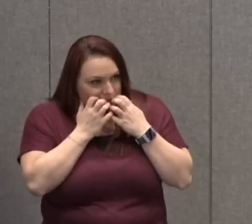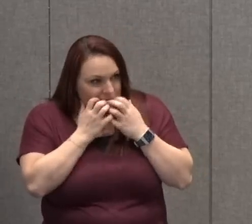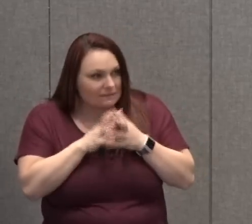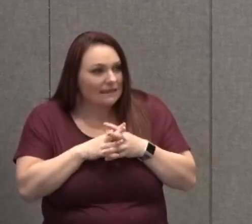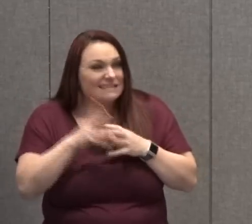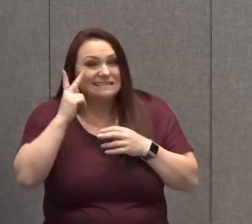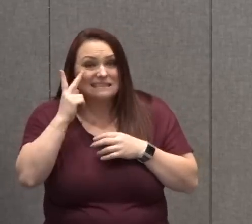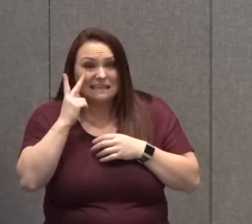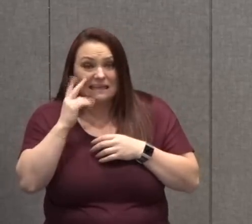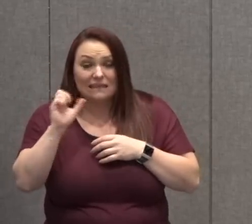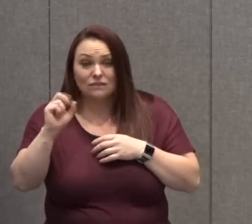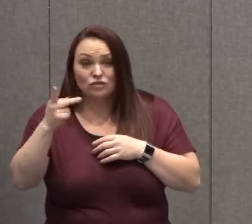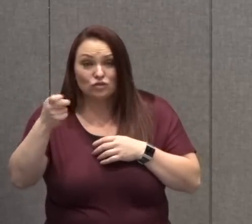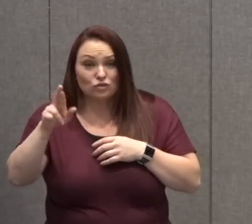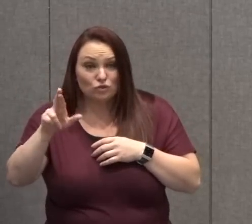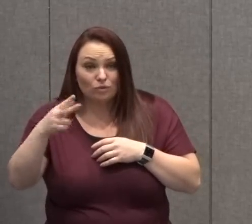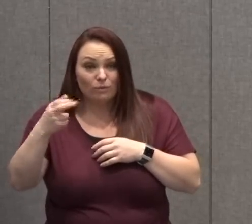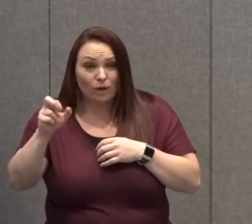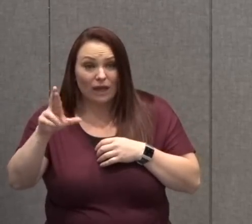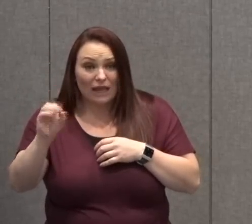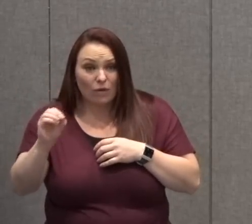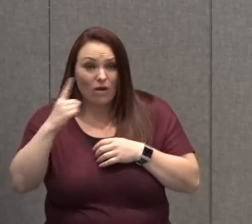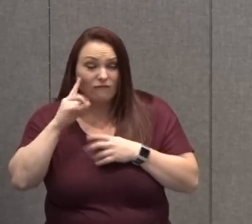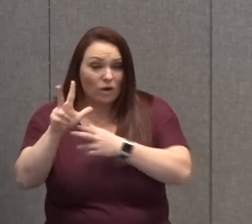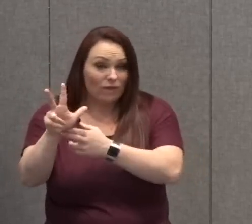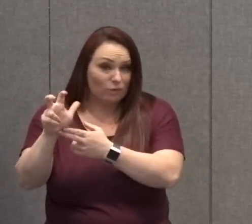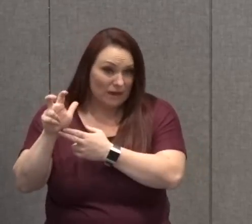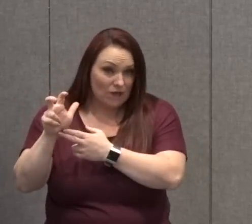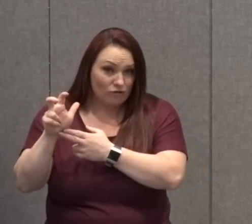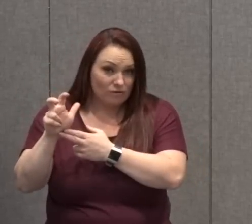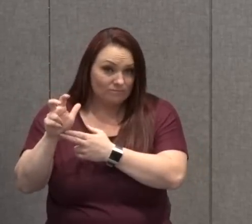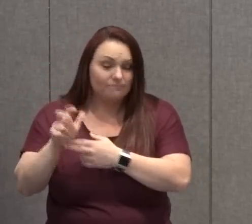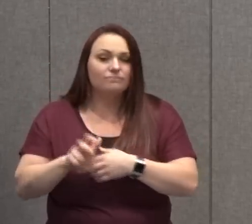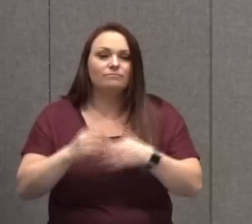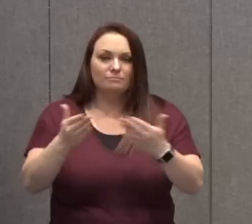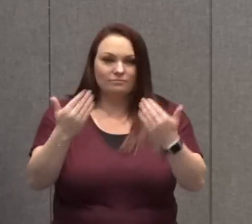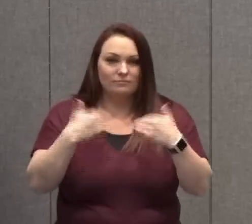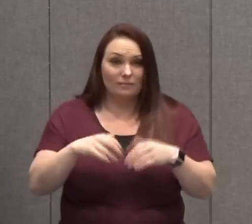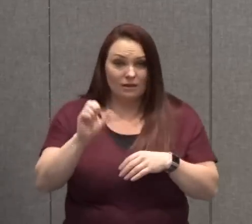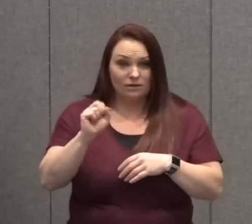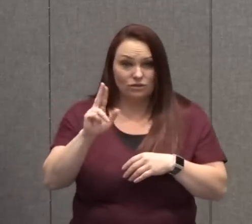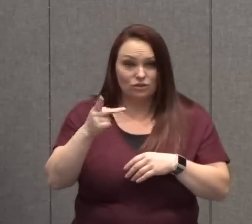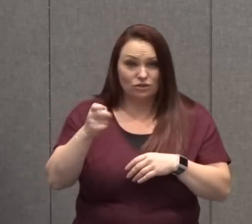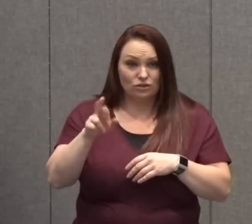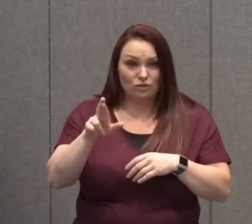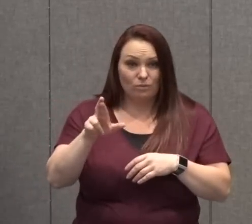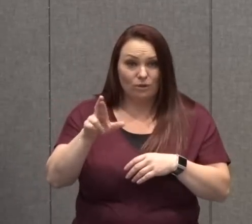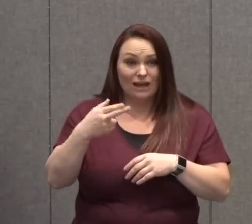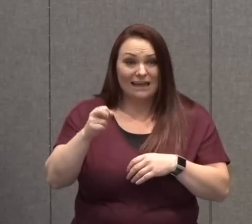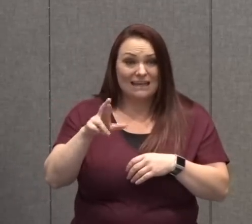superheroes for 300 superheroes 300